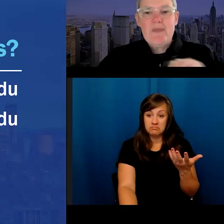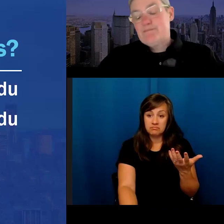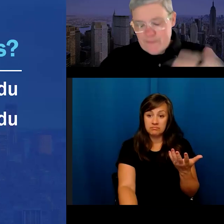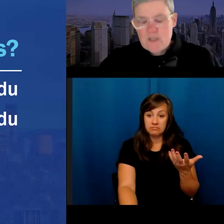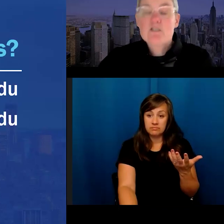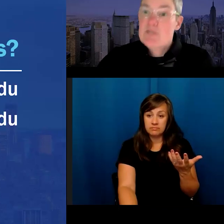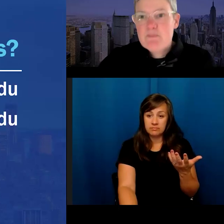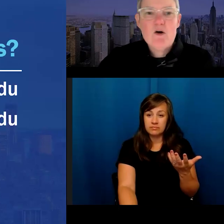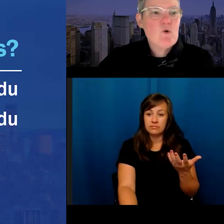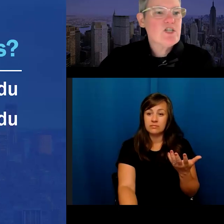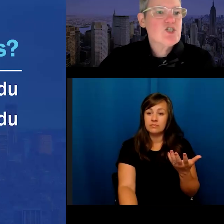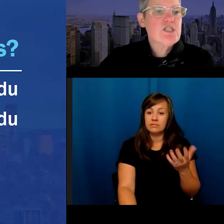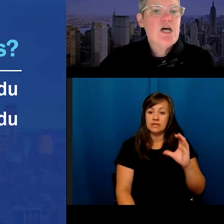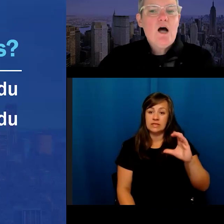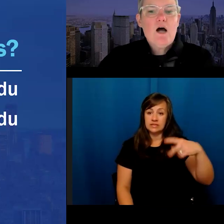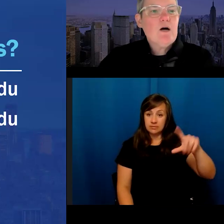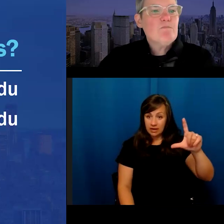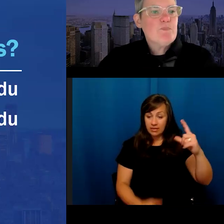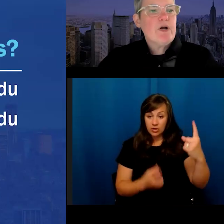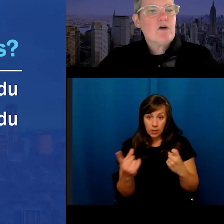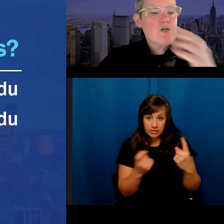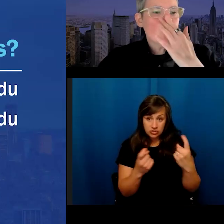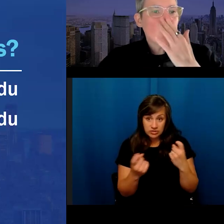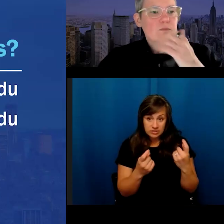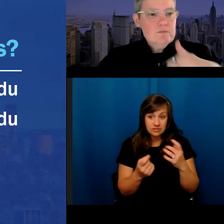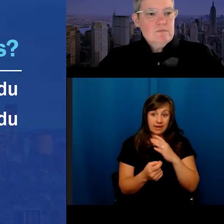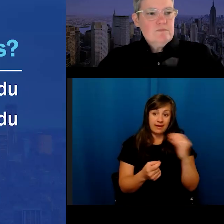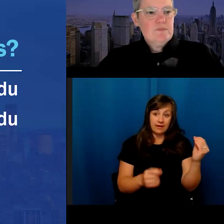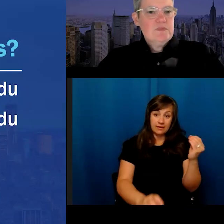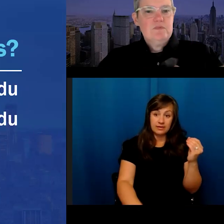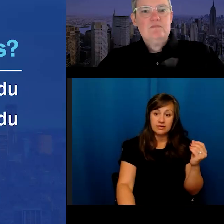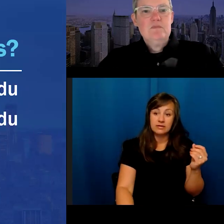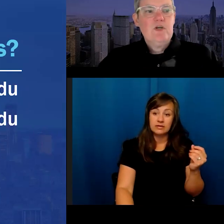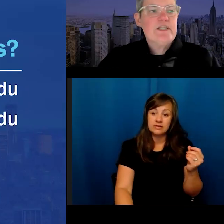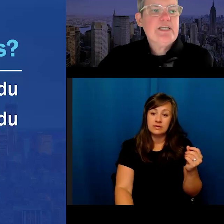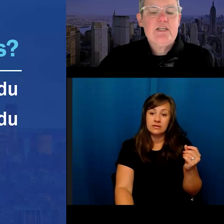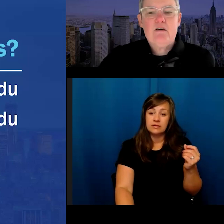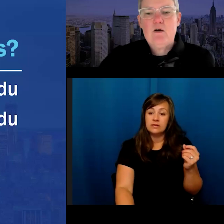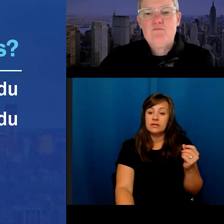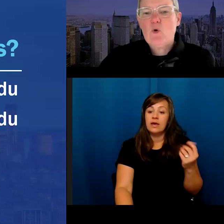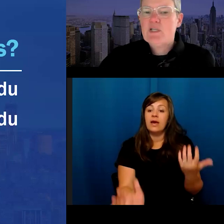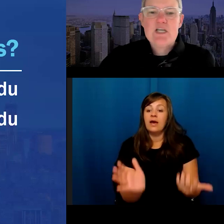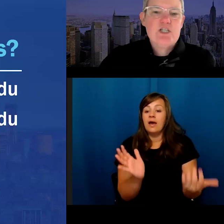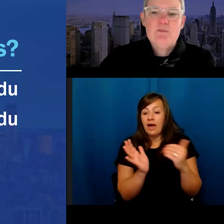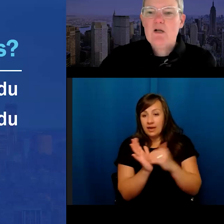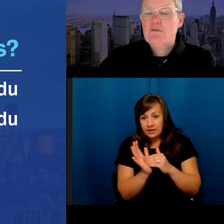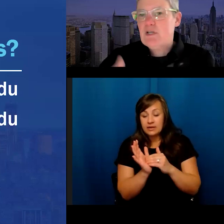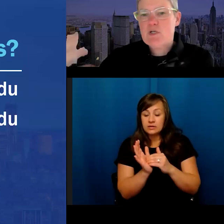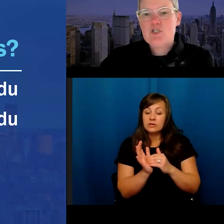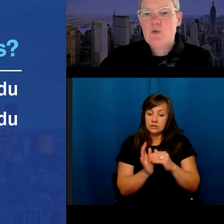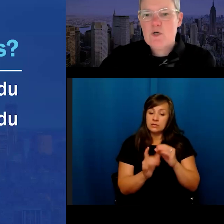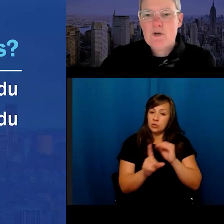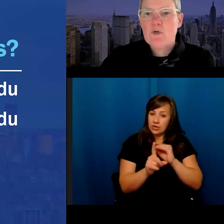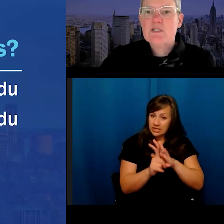CPL questions, but also again, orientation email